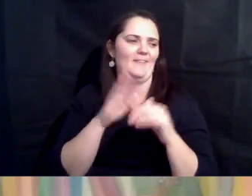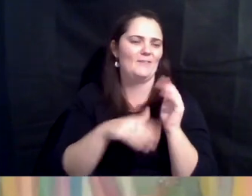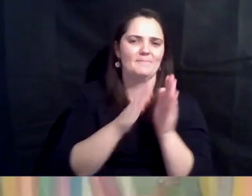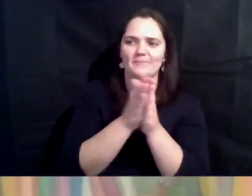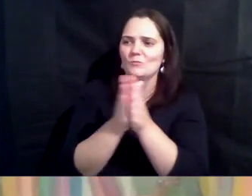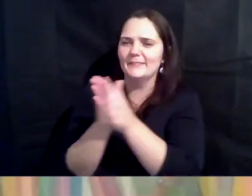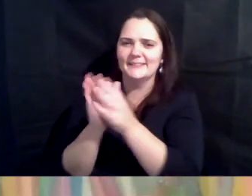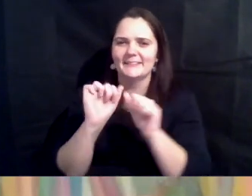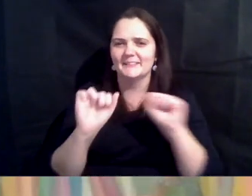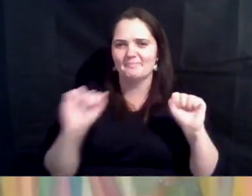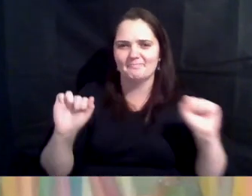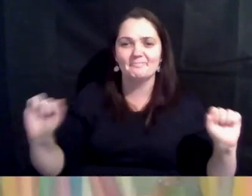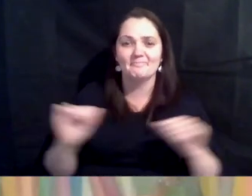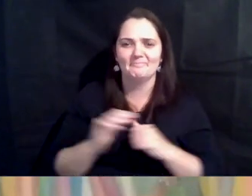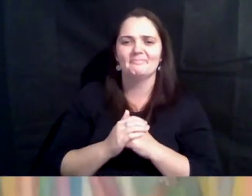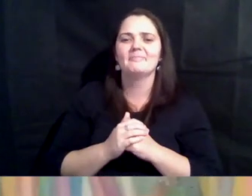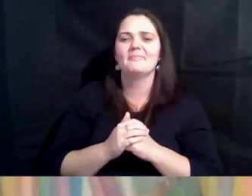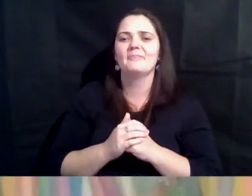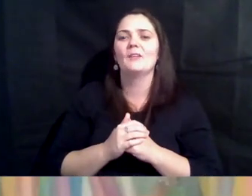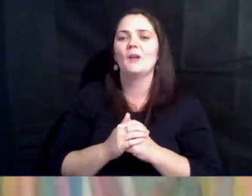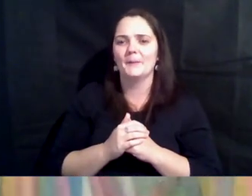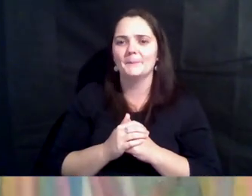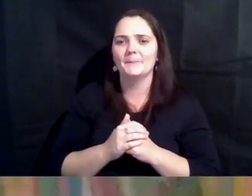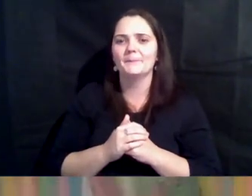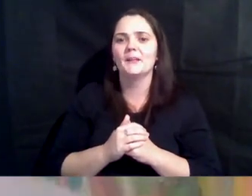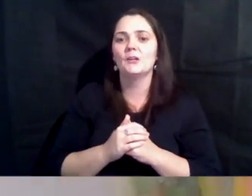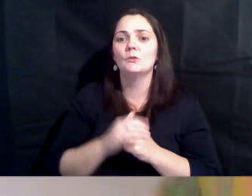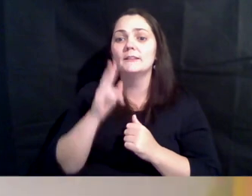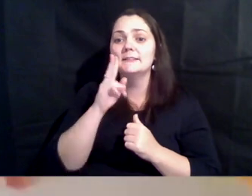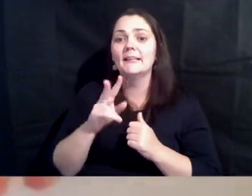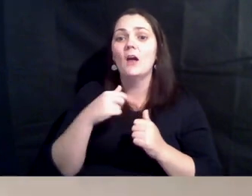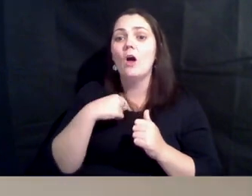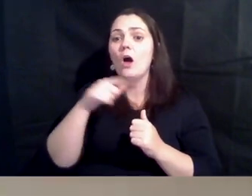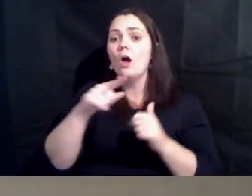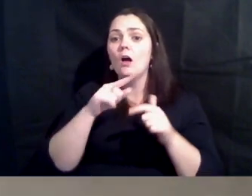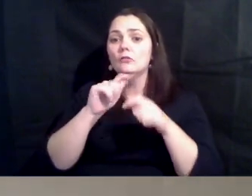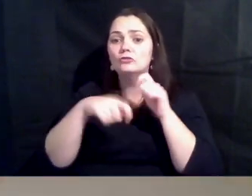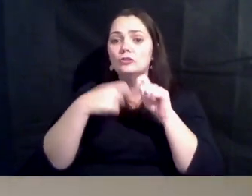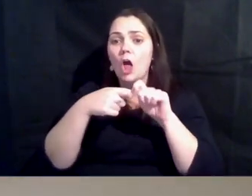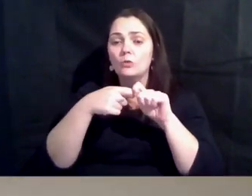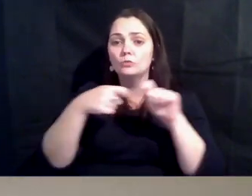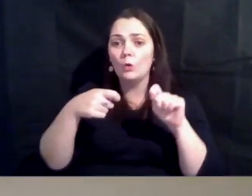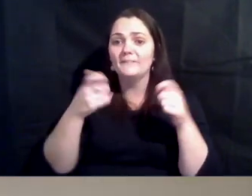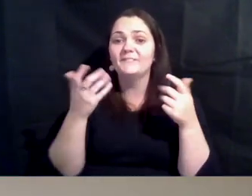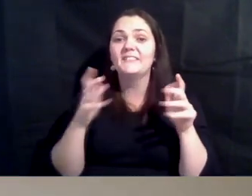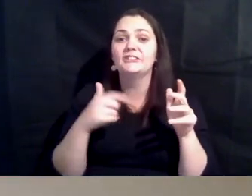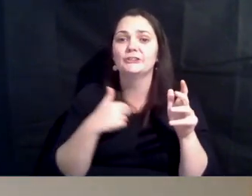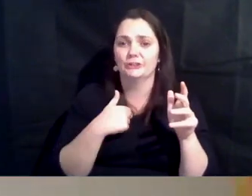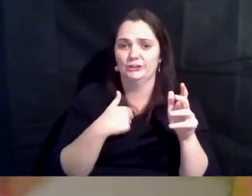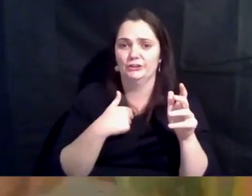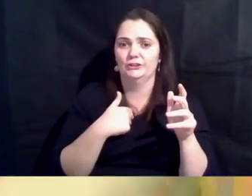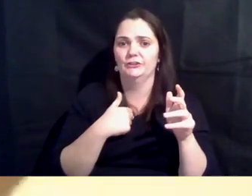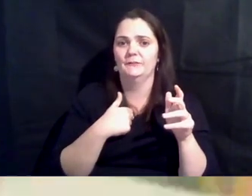I've done now is I've just tied a knot and I've just snipped it off. So you can see kind of that I've just got a